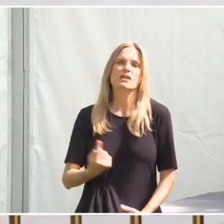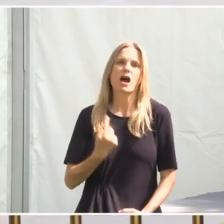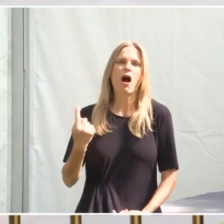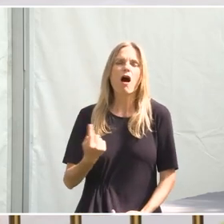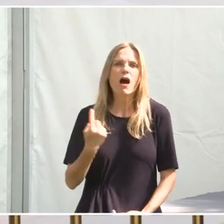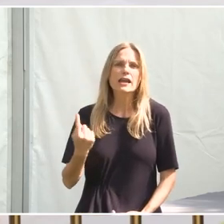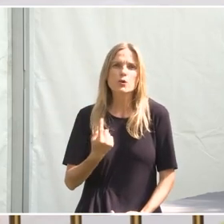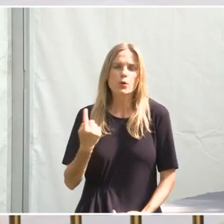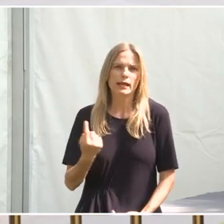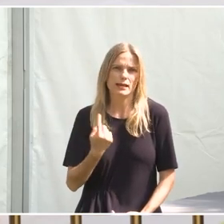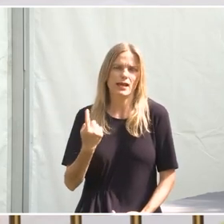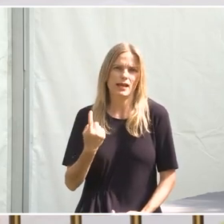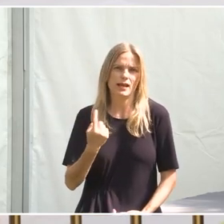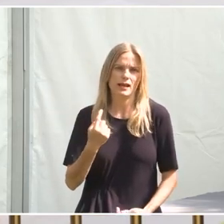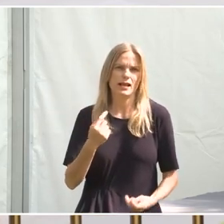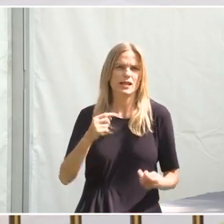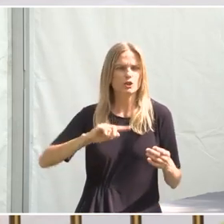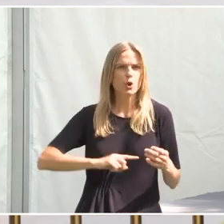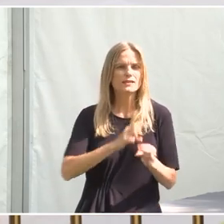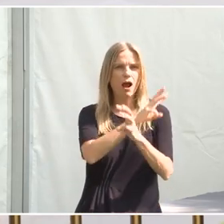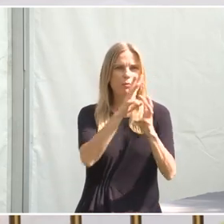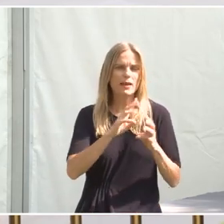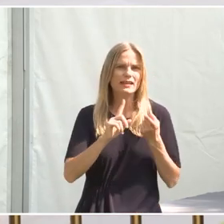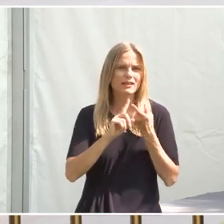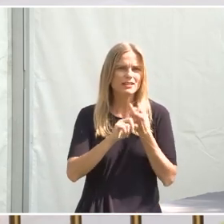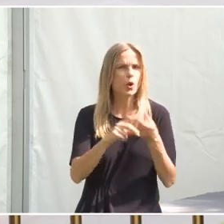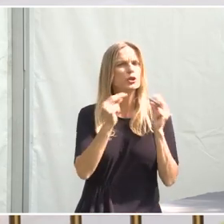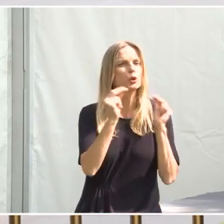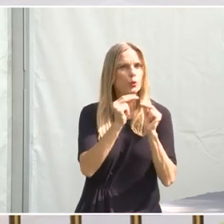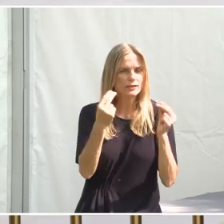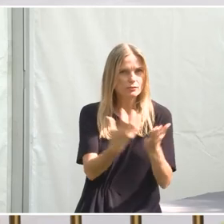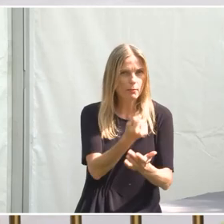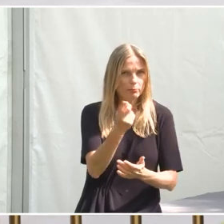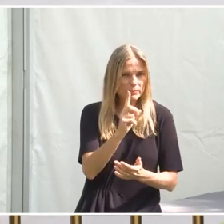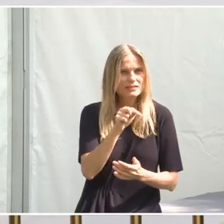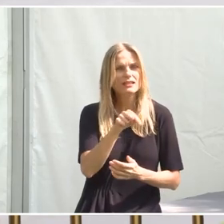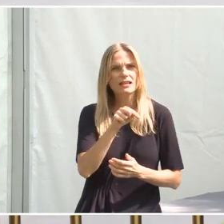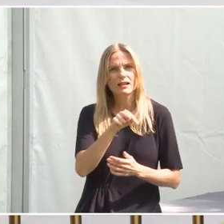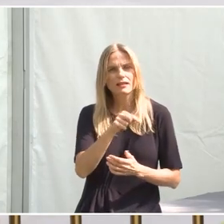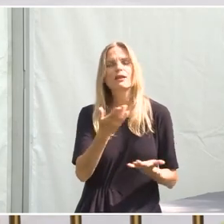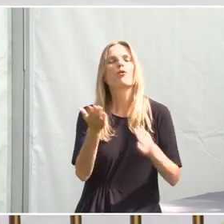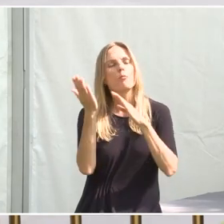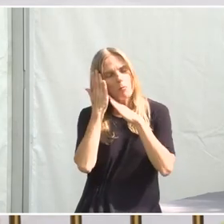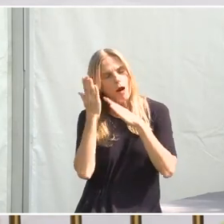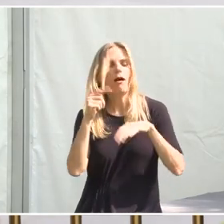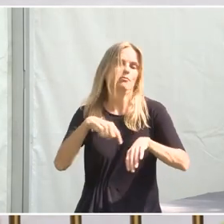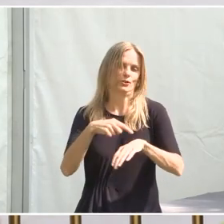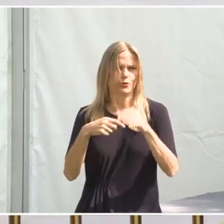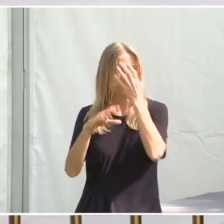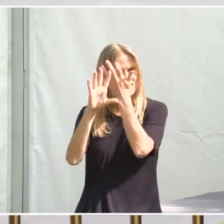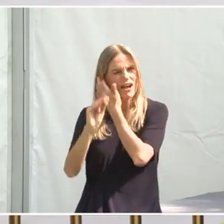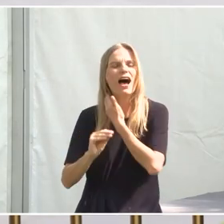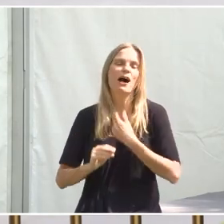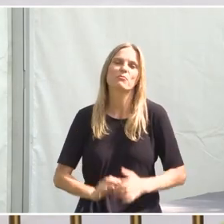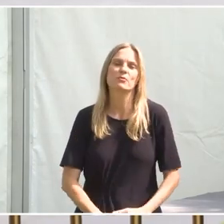you talk about social media is that it's the lack of good sleep. So if you